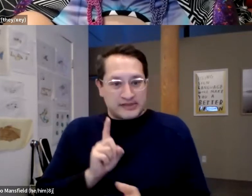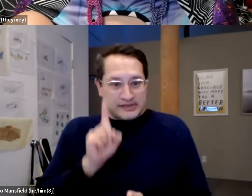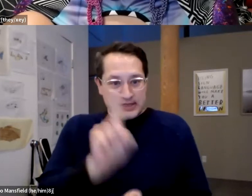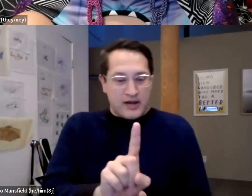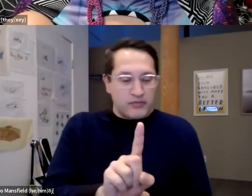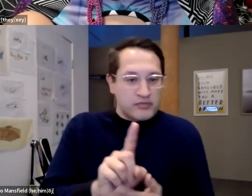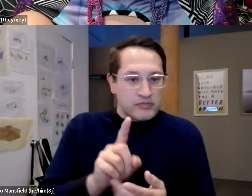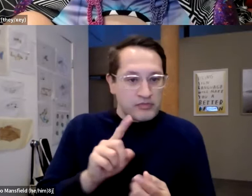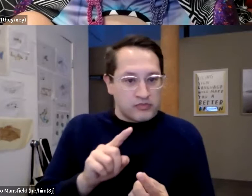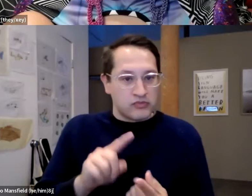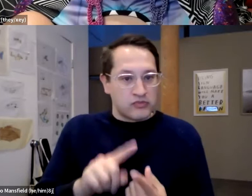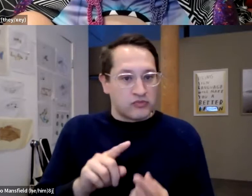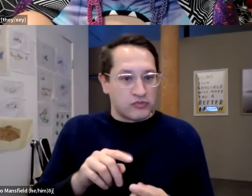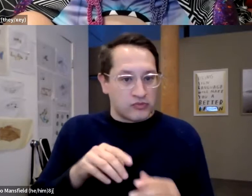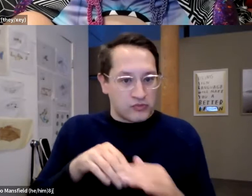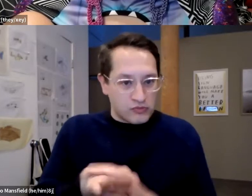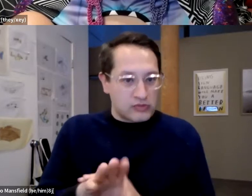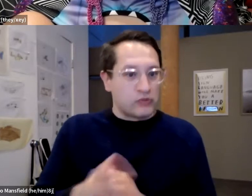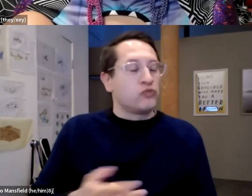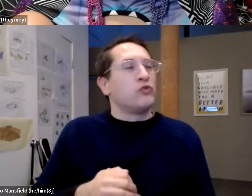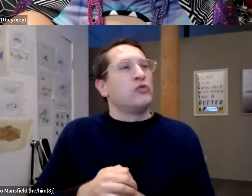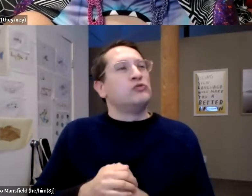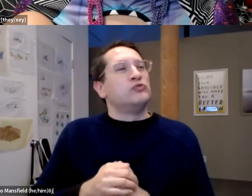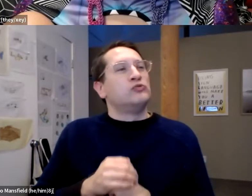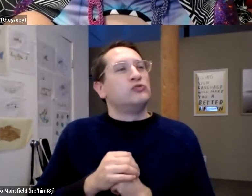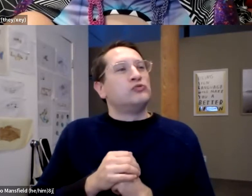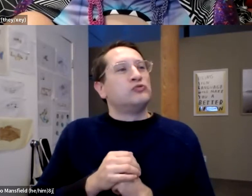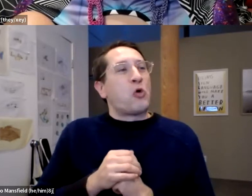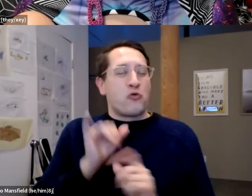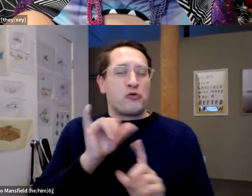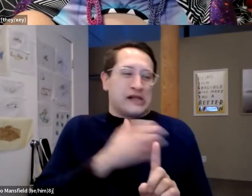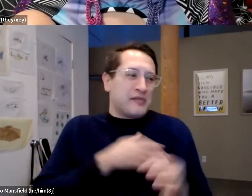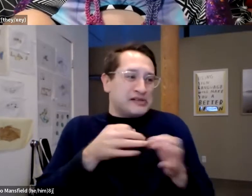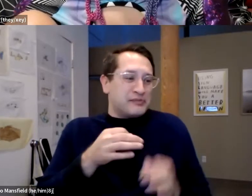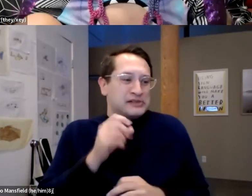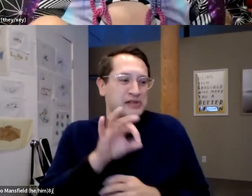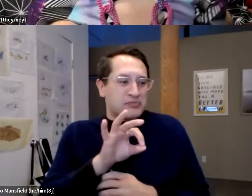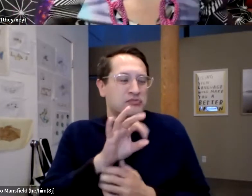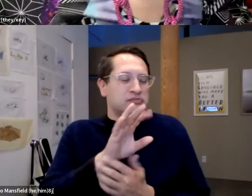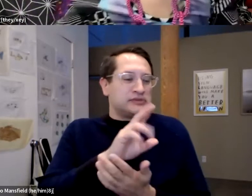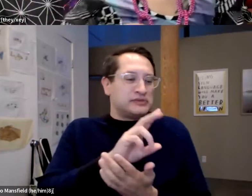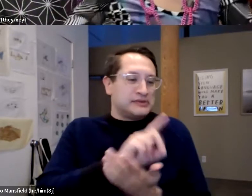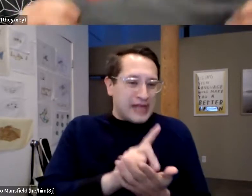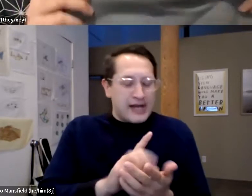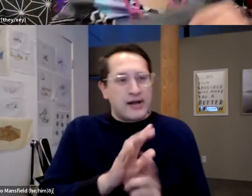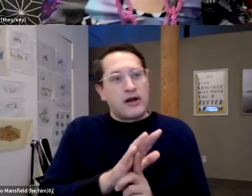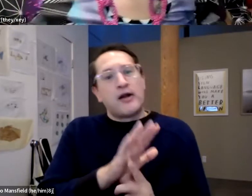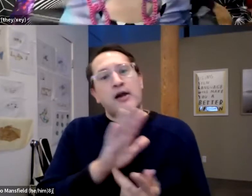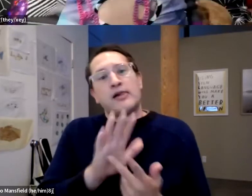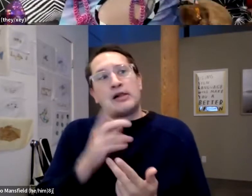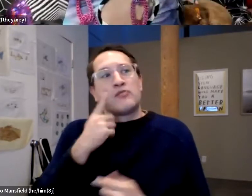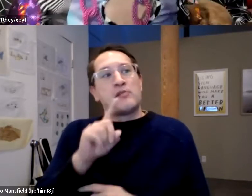creating the world to how you want to enter it and how you want to engage. So that's my definition